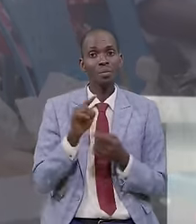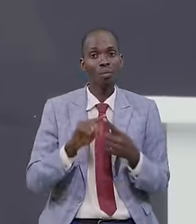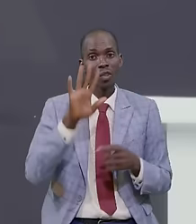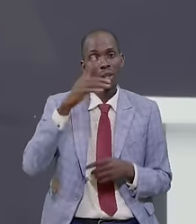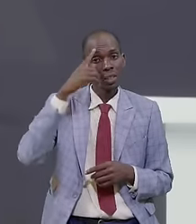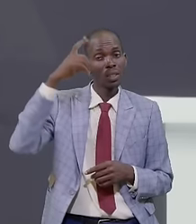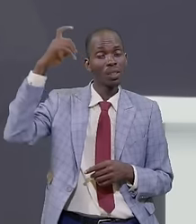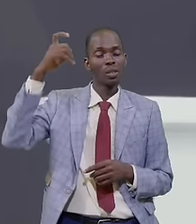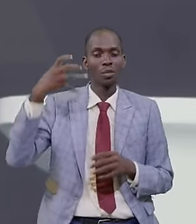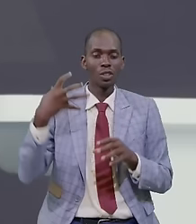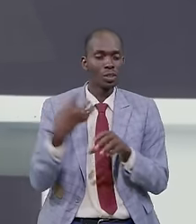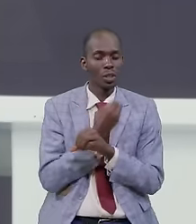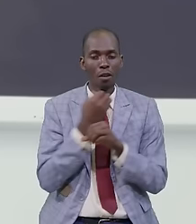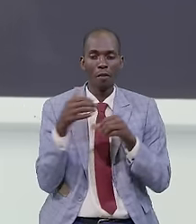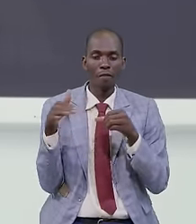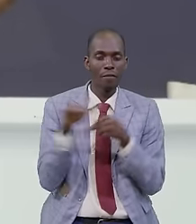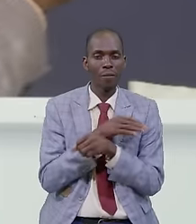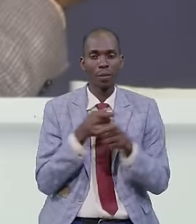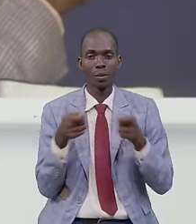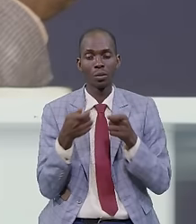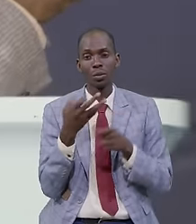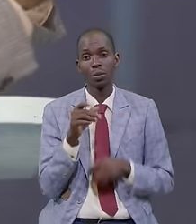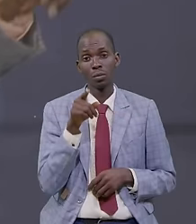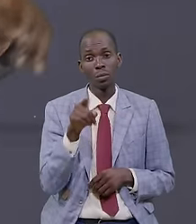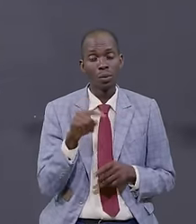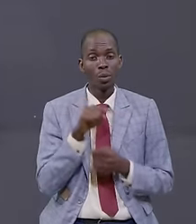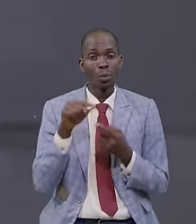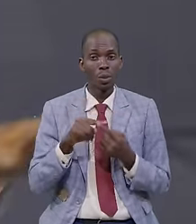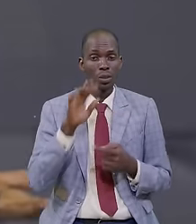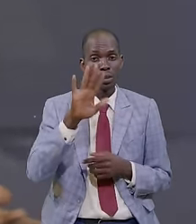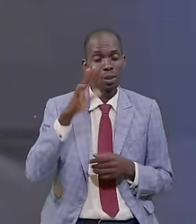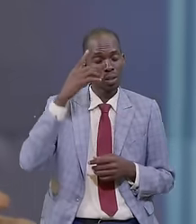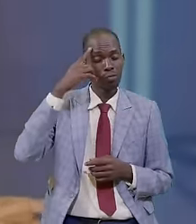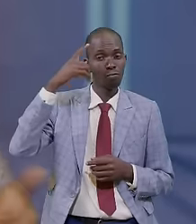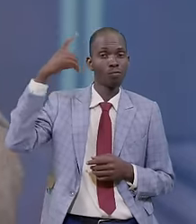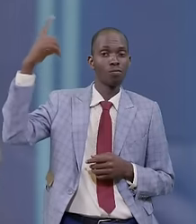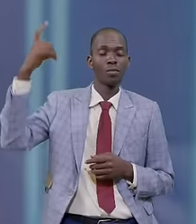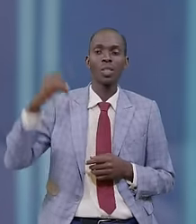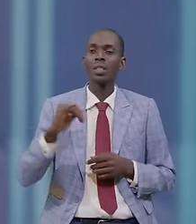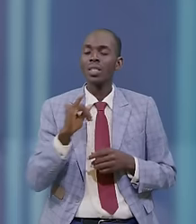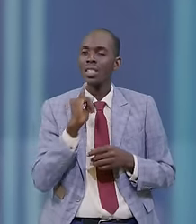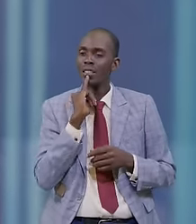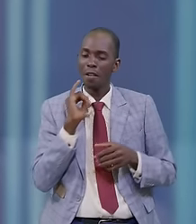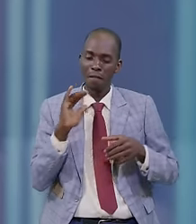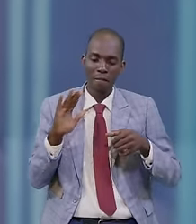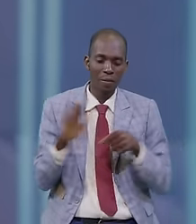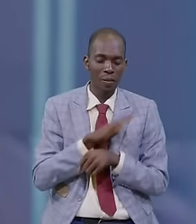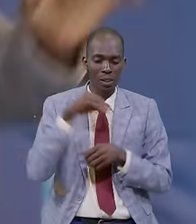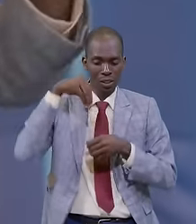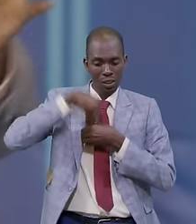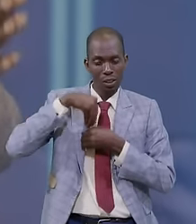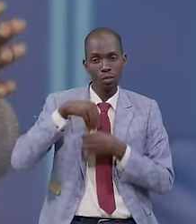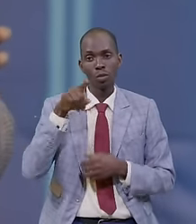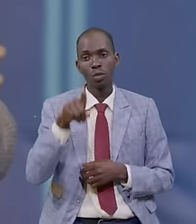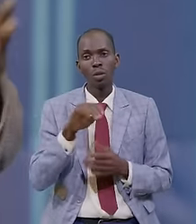you, when your dream so impregnates you that all we can see, yes,